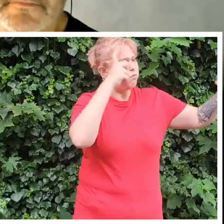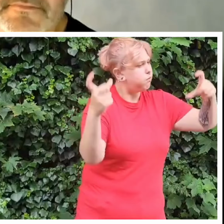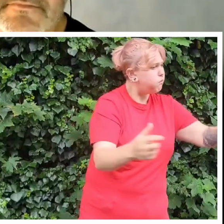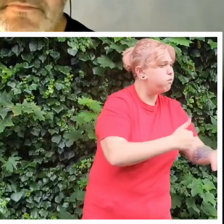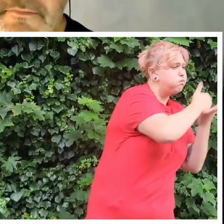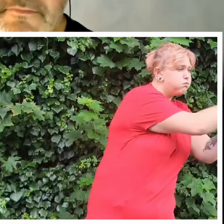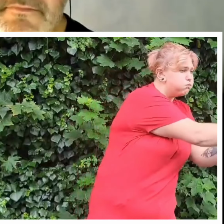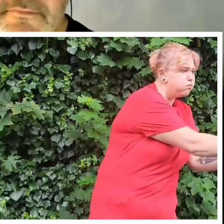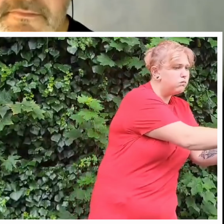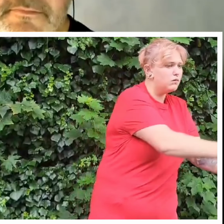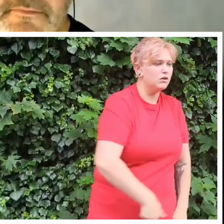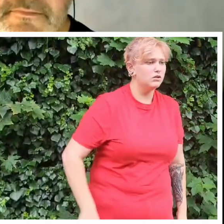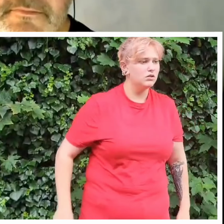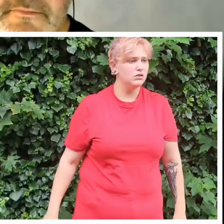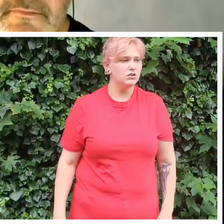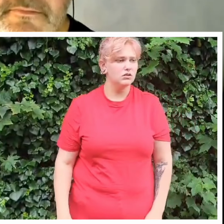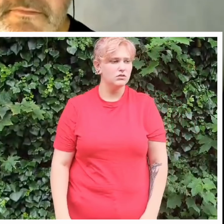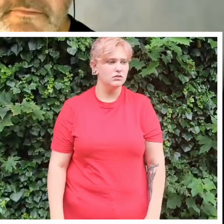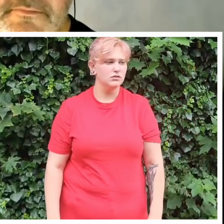way.